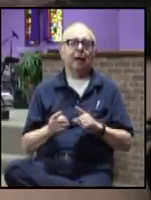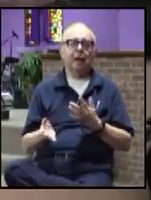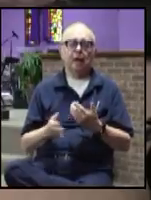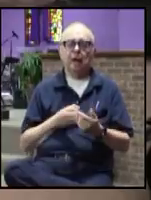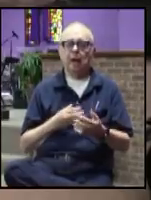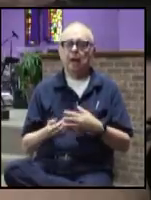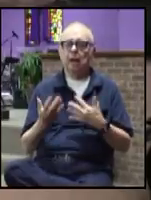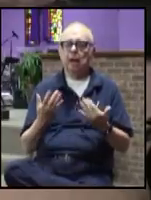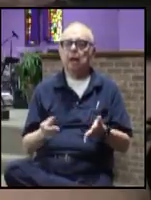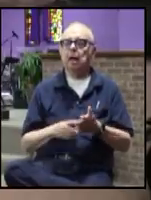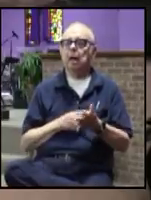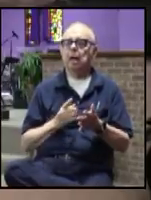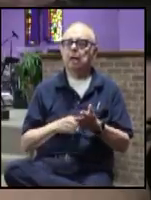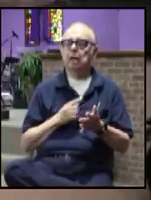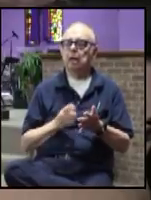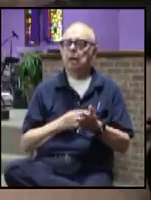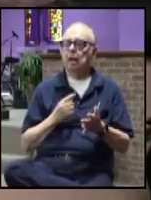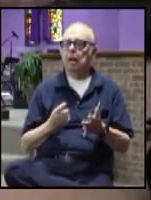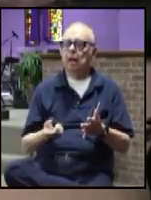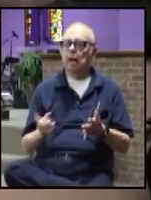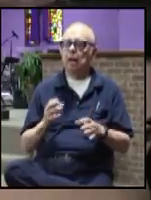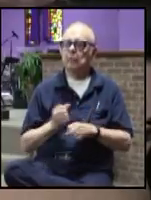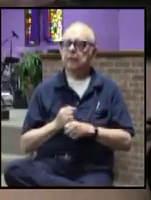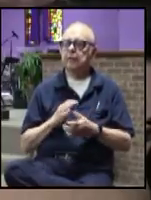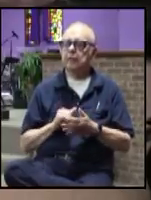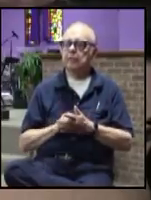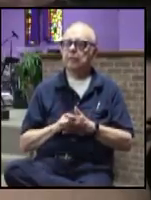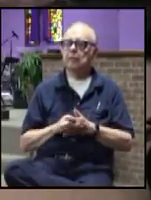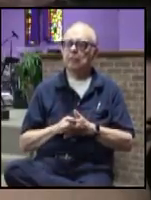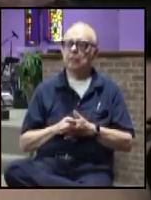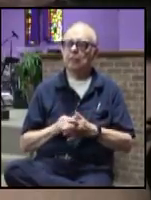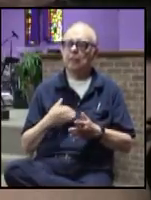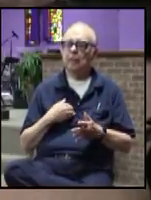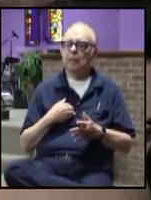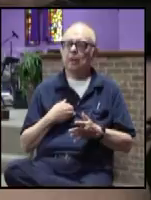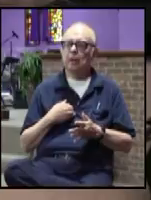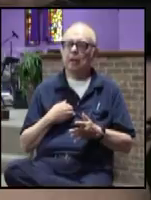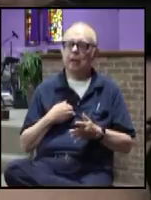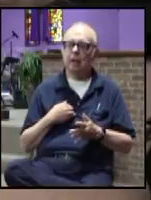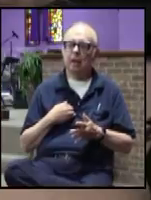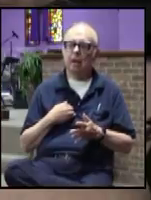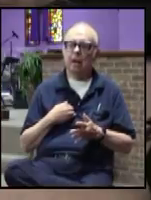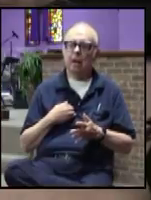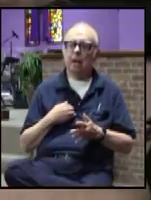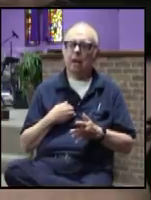whoever's there. But sometimes we get this. Have you ever